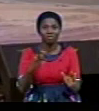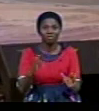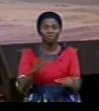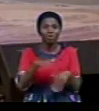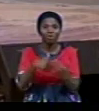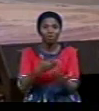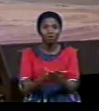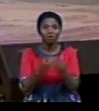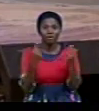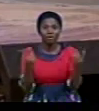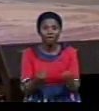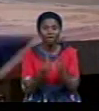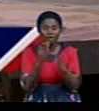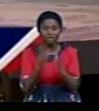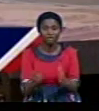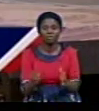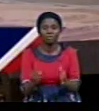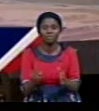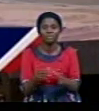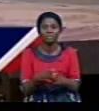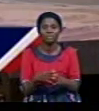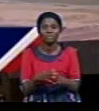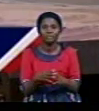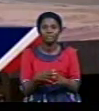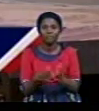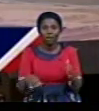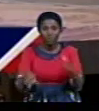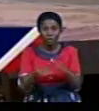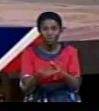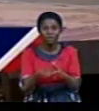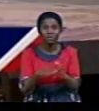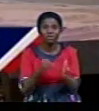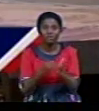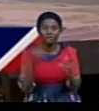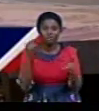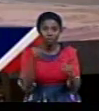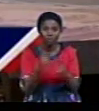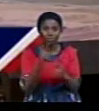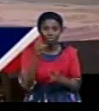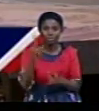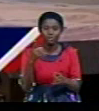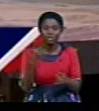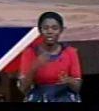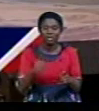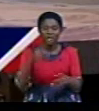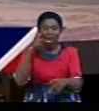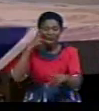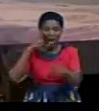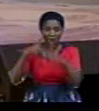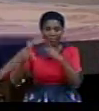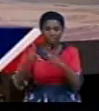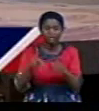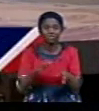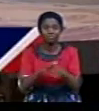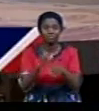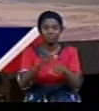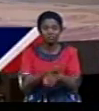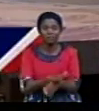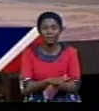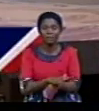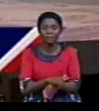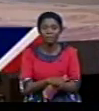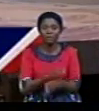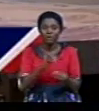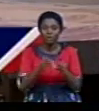prophecy fulfilled by Jesus as Savior number two the purpose of full